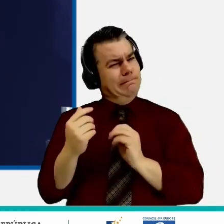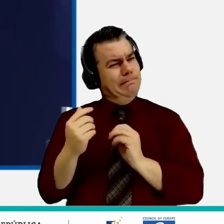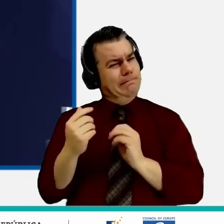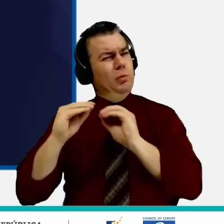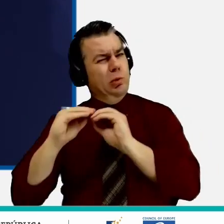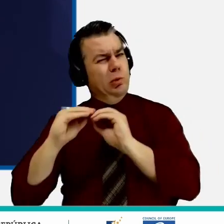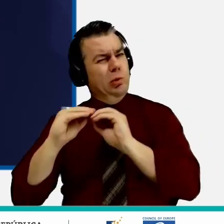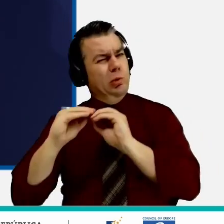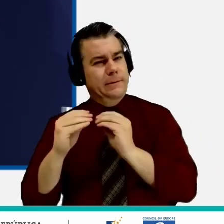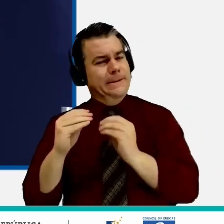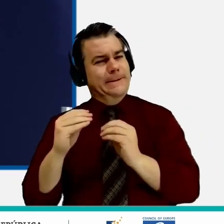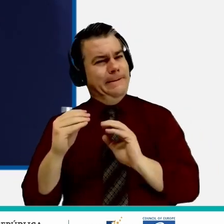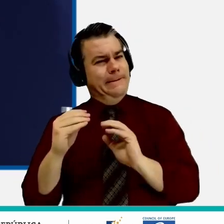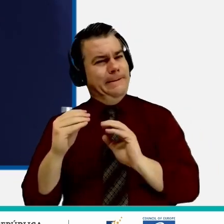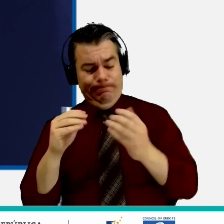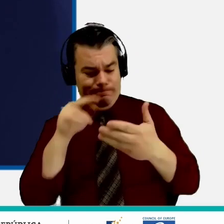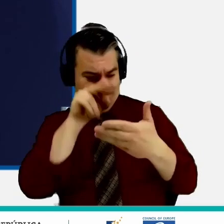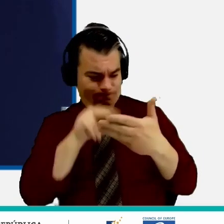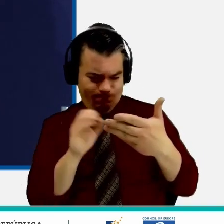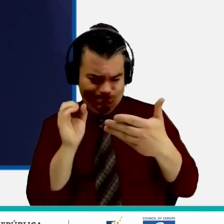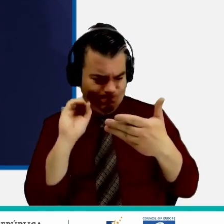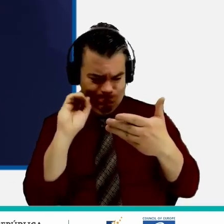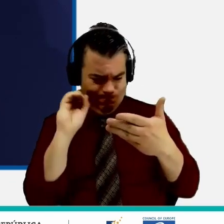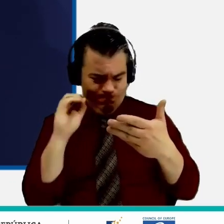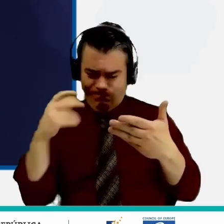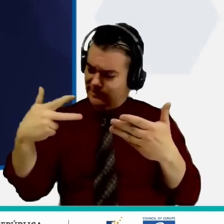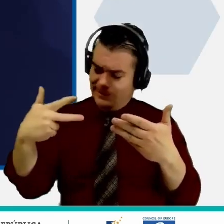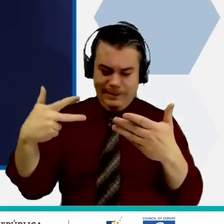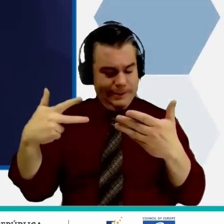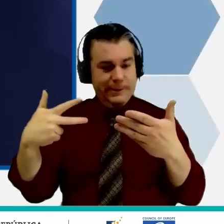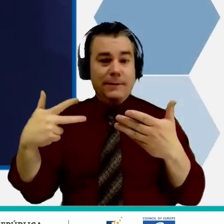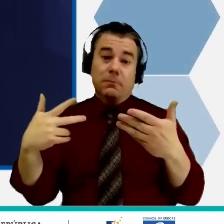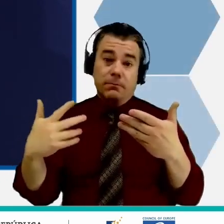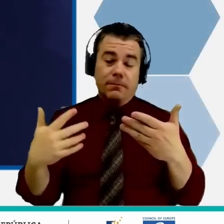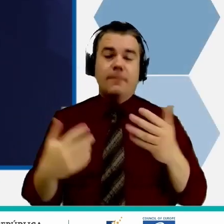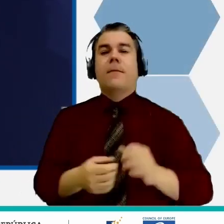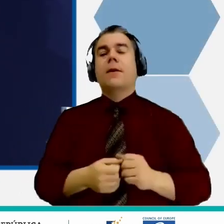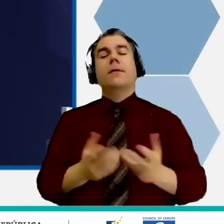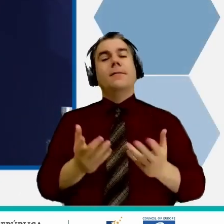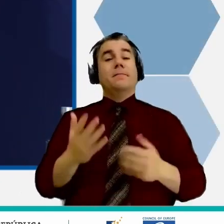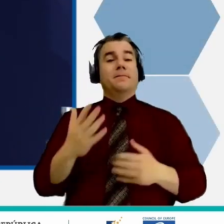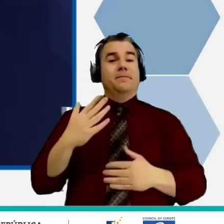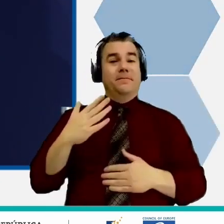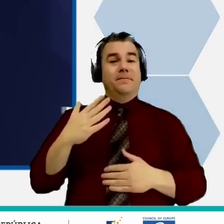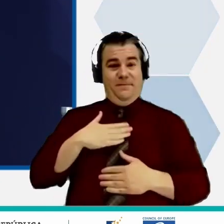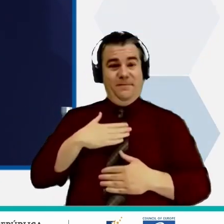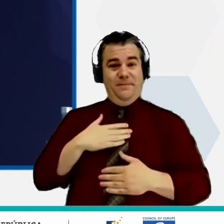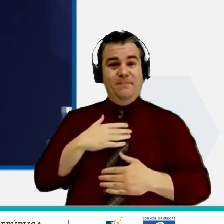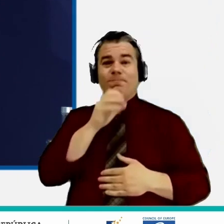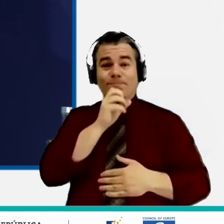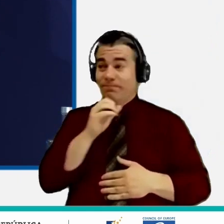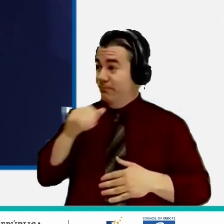actually even missing in the roadmap. So, you know, I sometimes call my generation a crisis